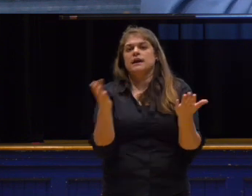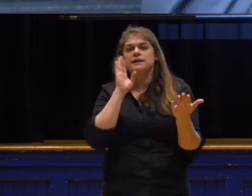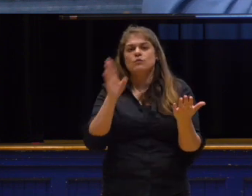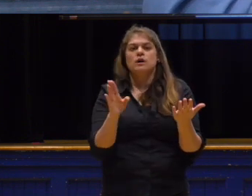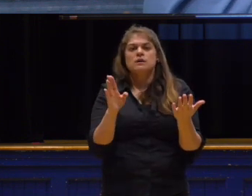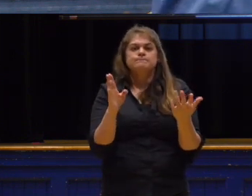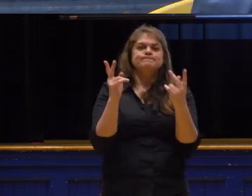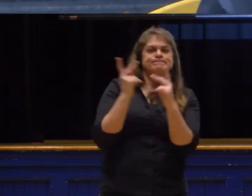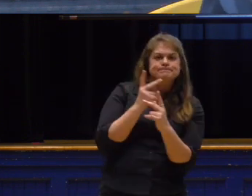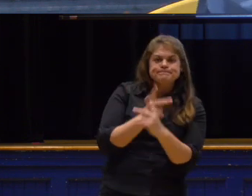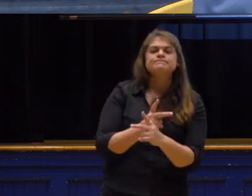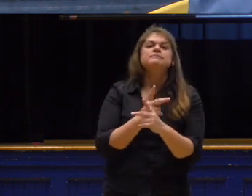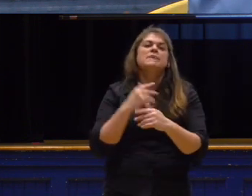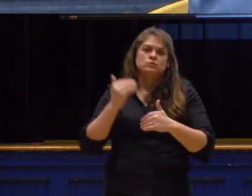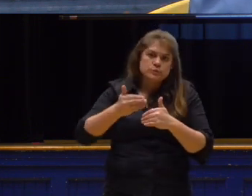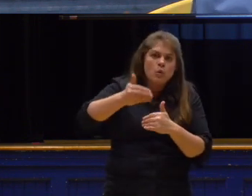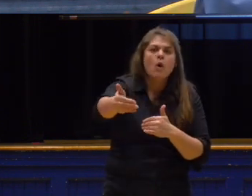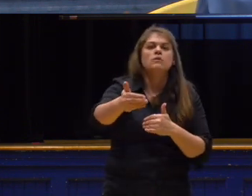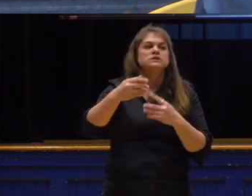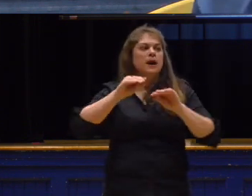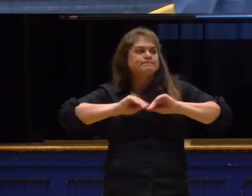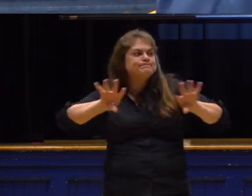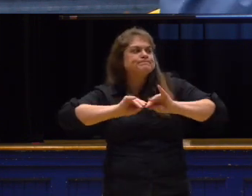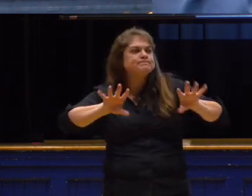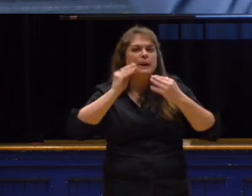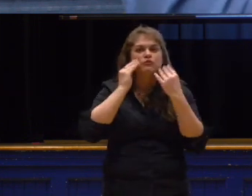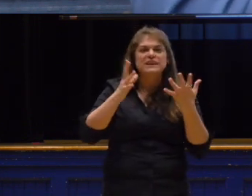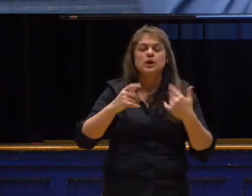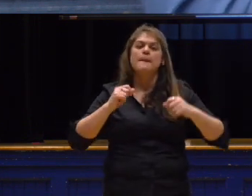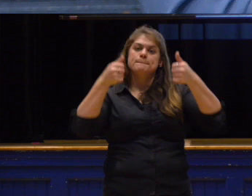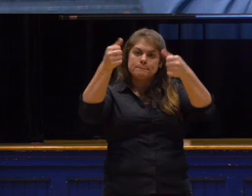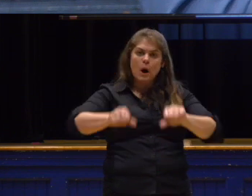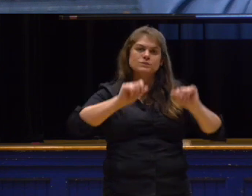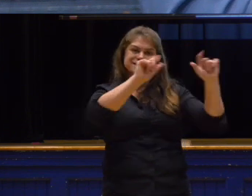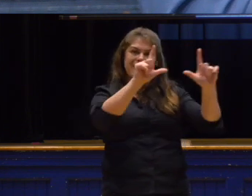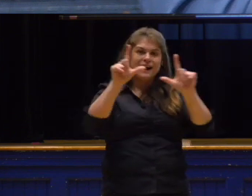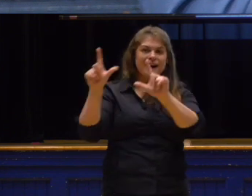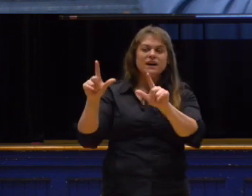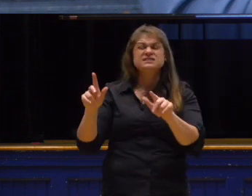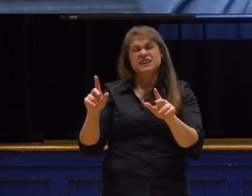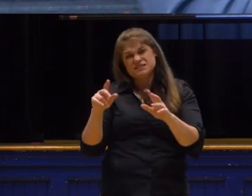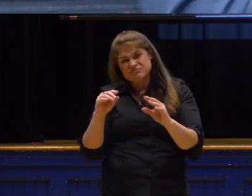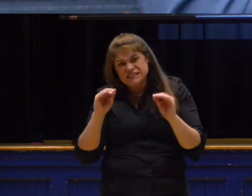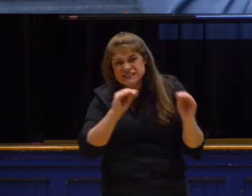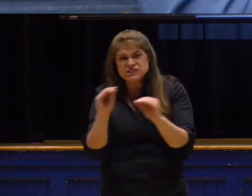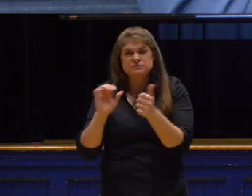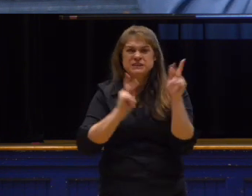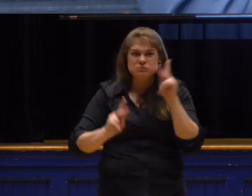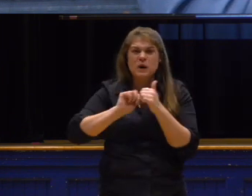going to be, as this gets developed and getting notices out and signage and getting people used to